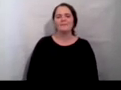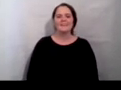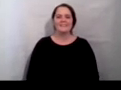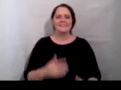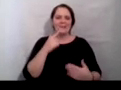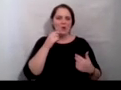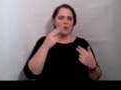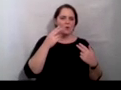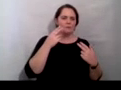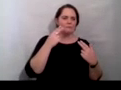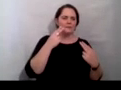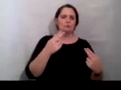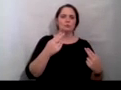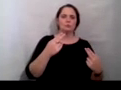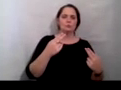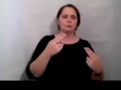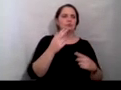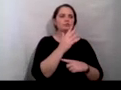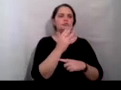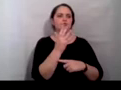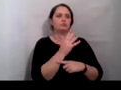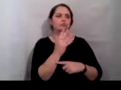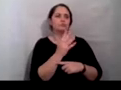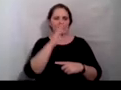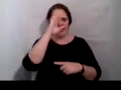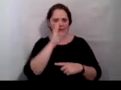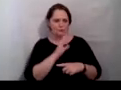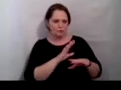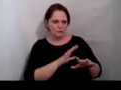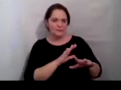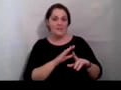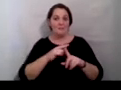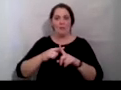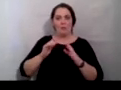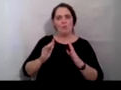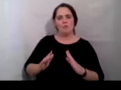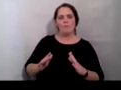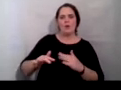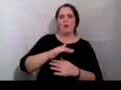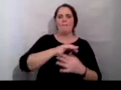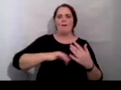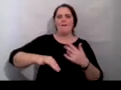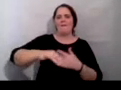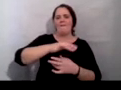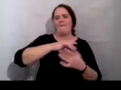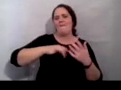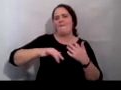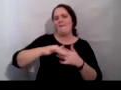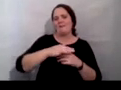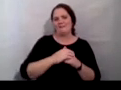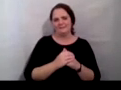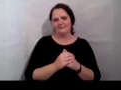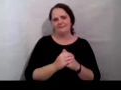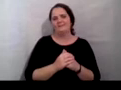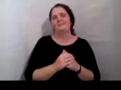So all of that human and natural activity that combines country and culture to Mavis Ngallametta, I'm going